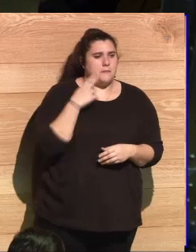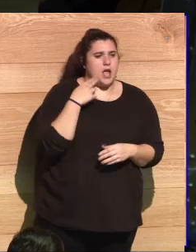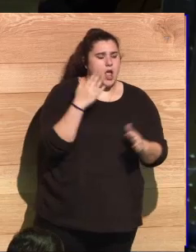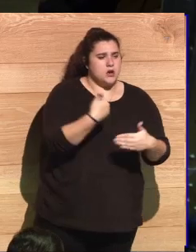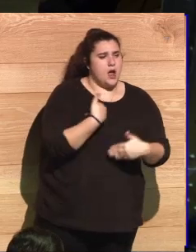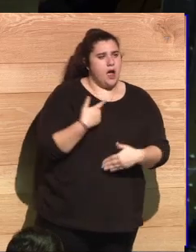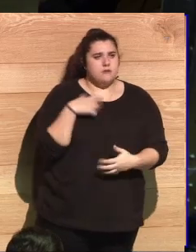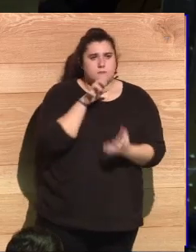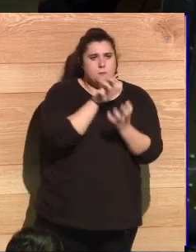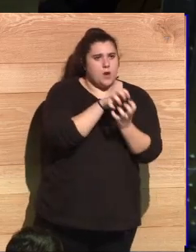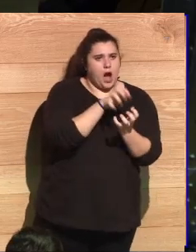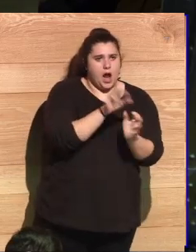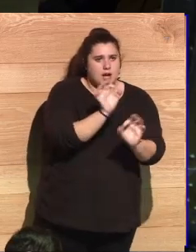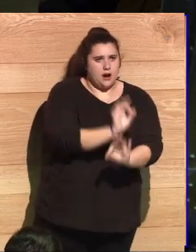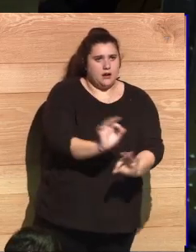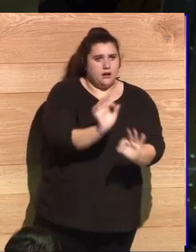We're just old white guys.